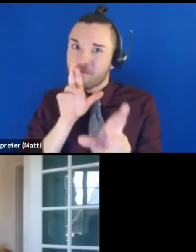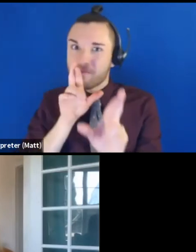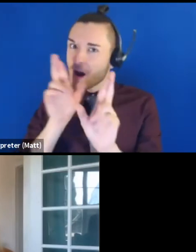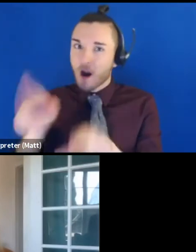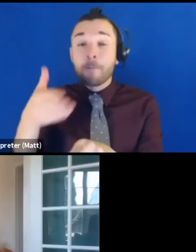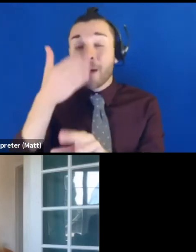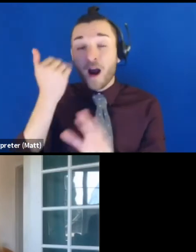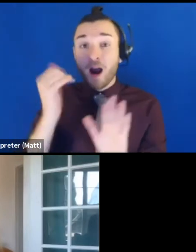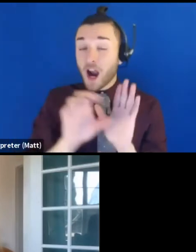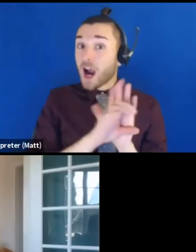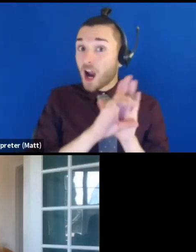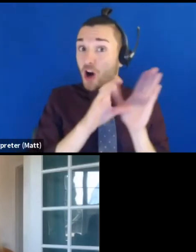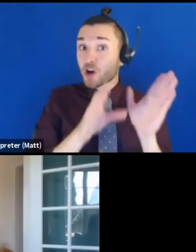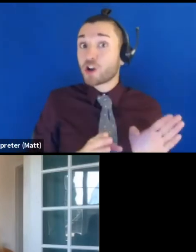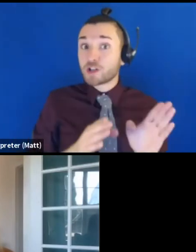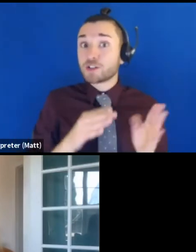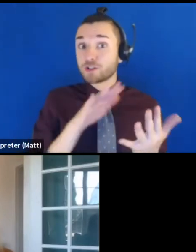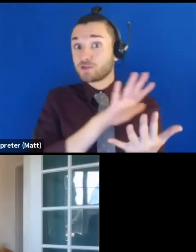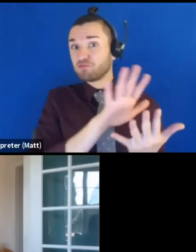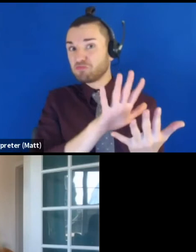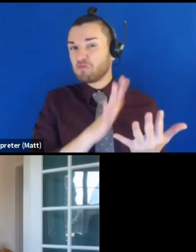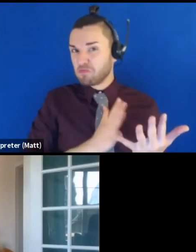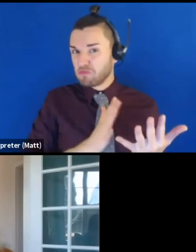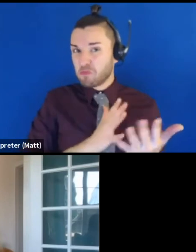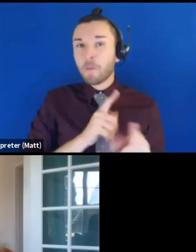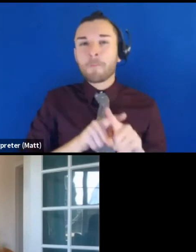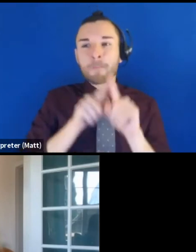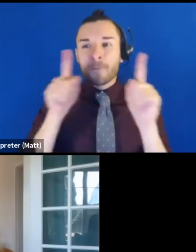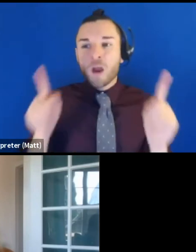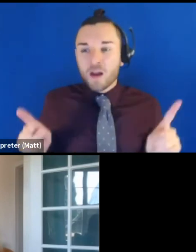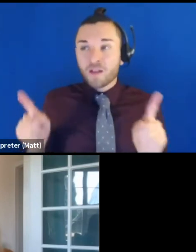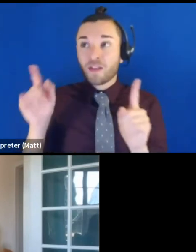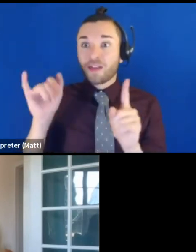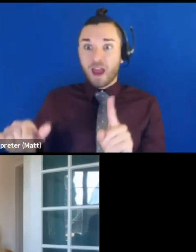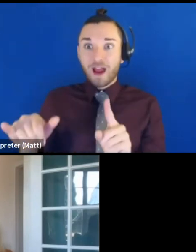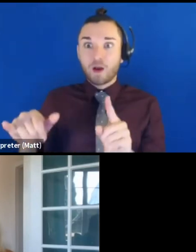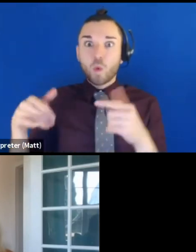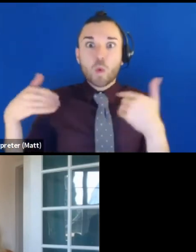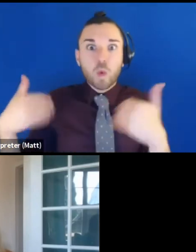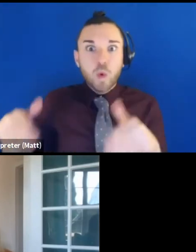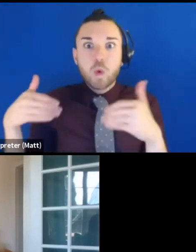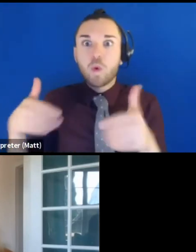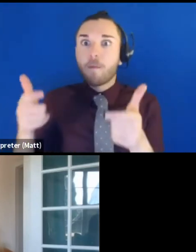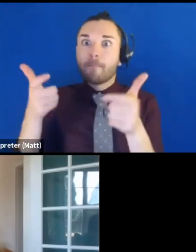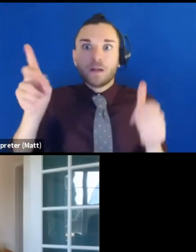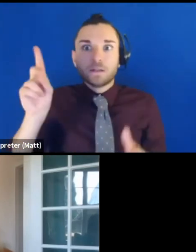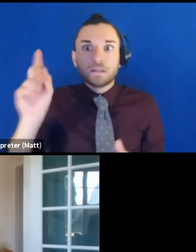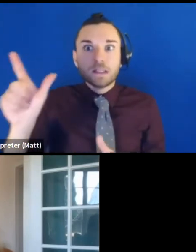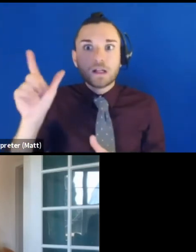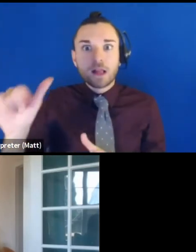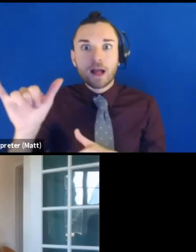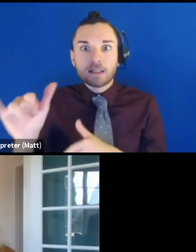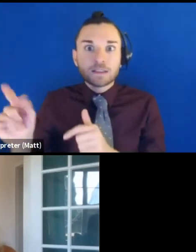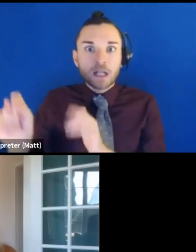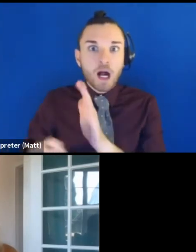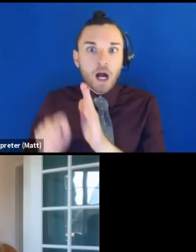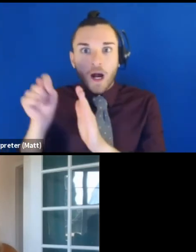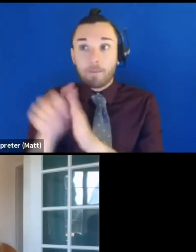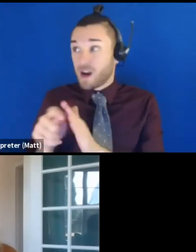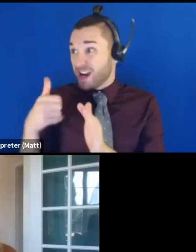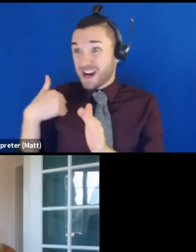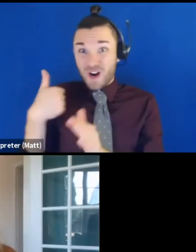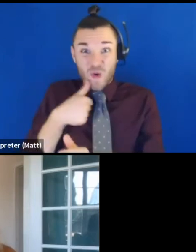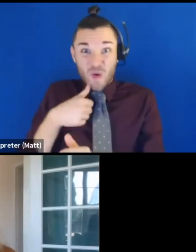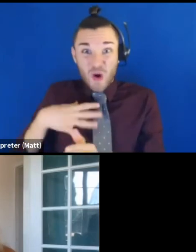were on the show, but the fact that it was sort of an auteurist show by a young woman creating a set of young women who had